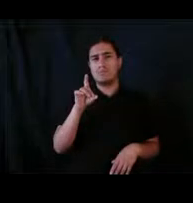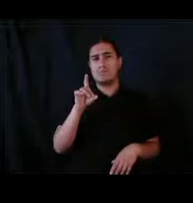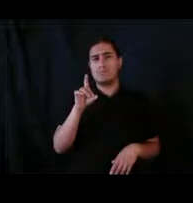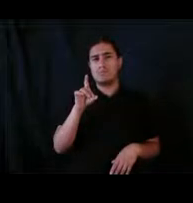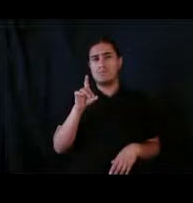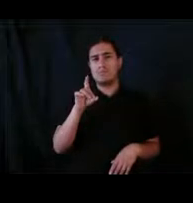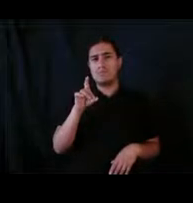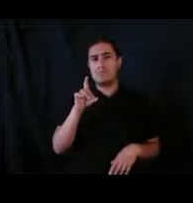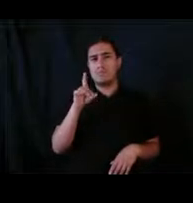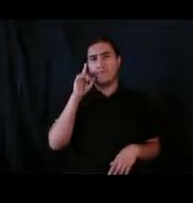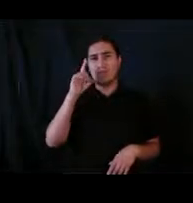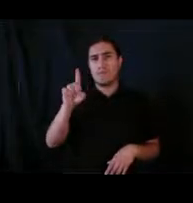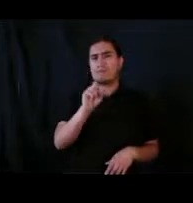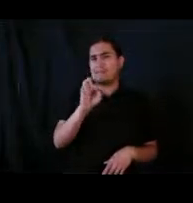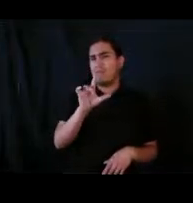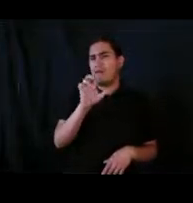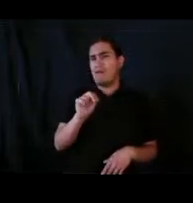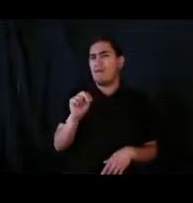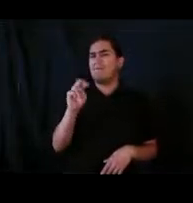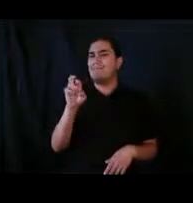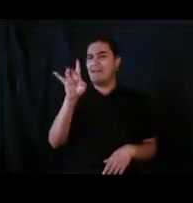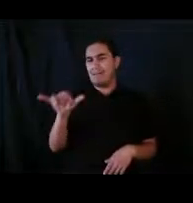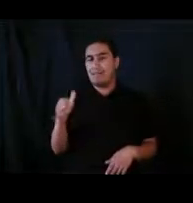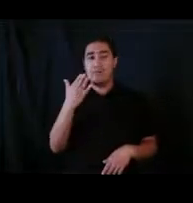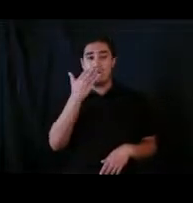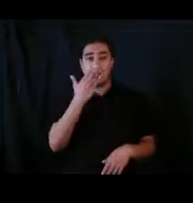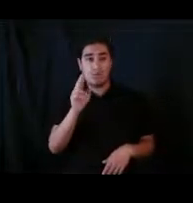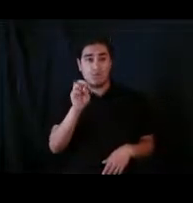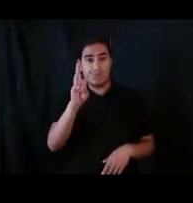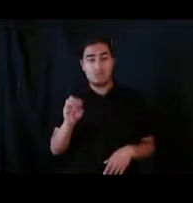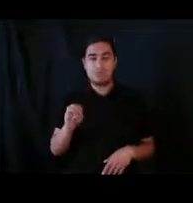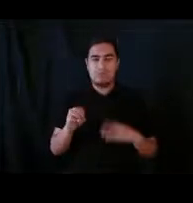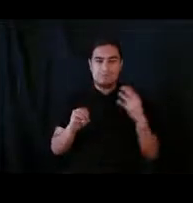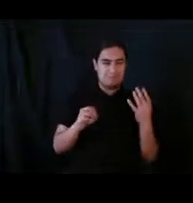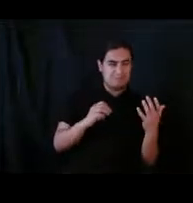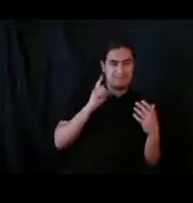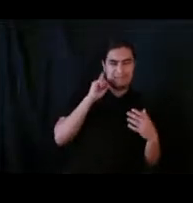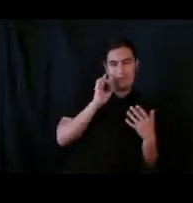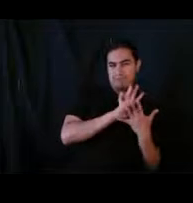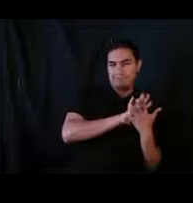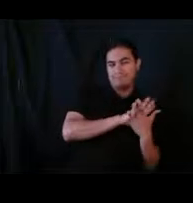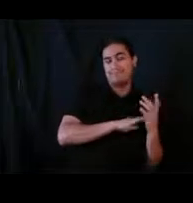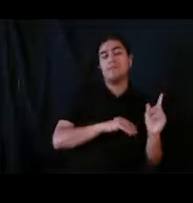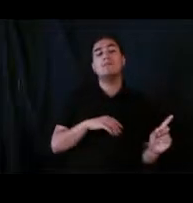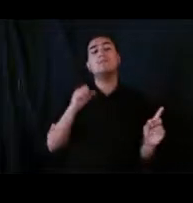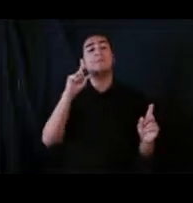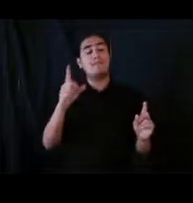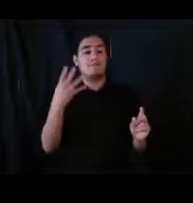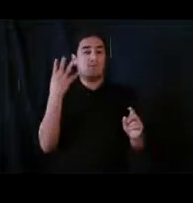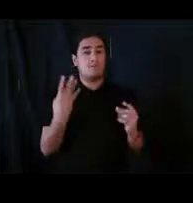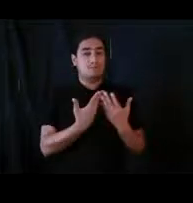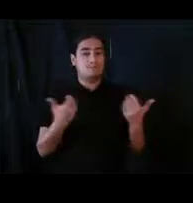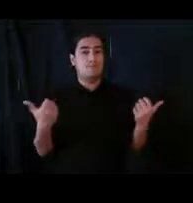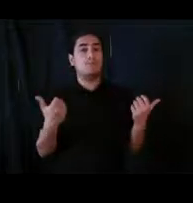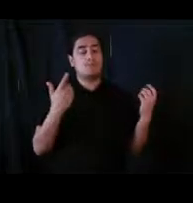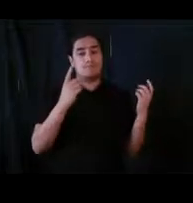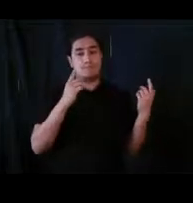silicon valley the good news is we've had unbelievable support from our community on four separate occasions